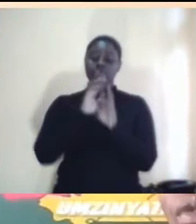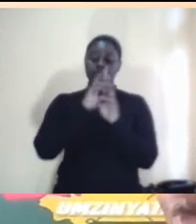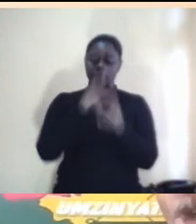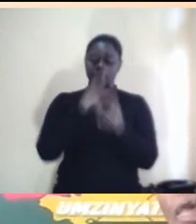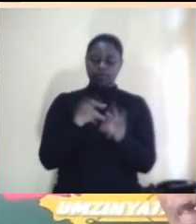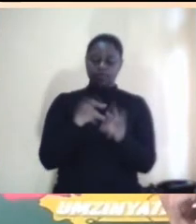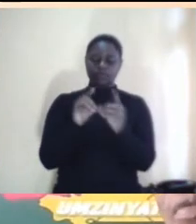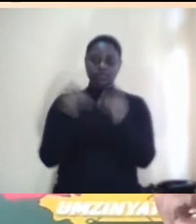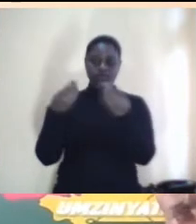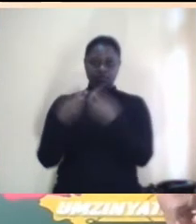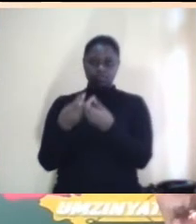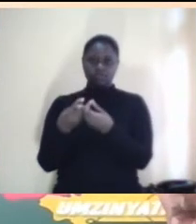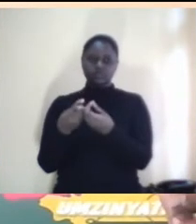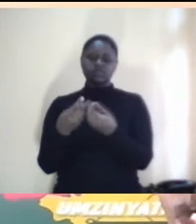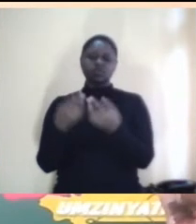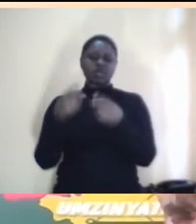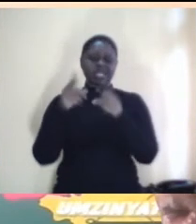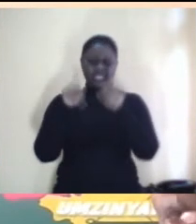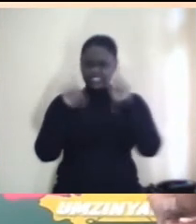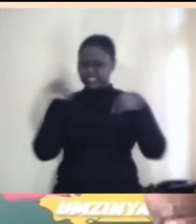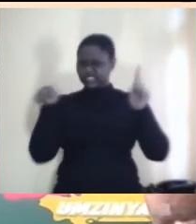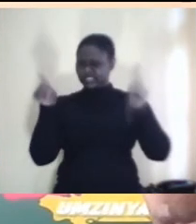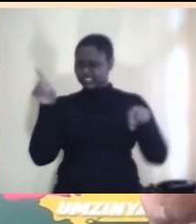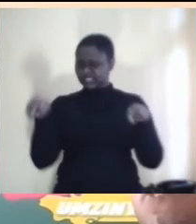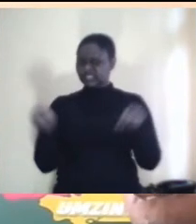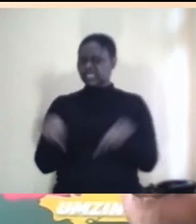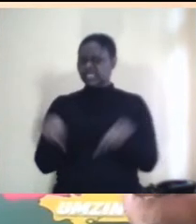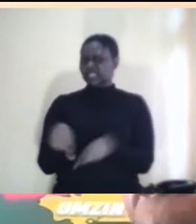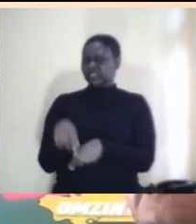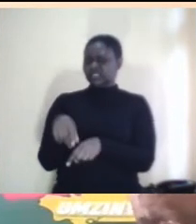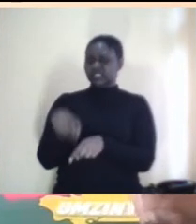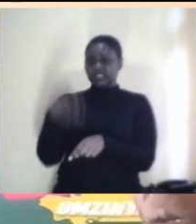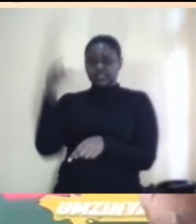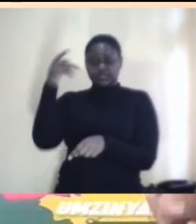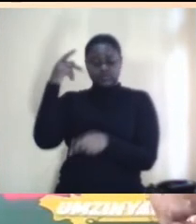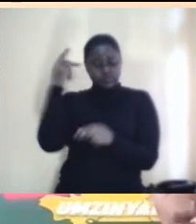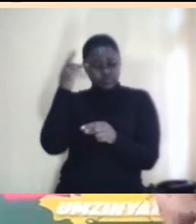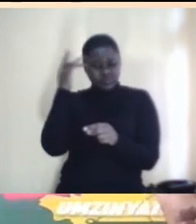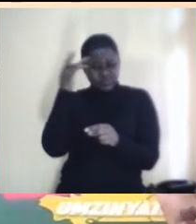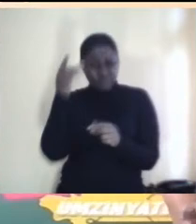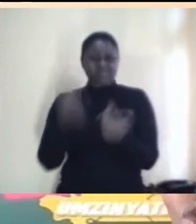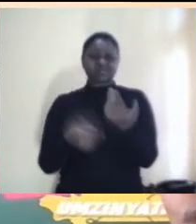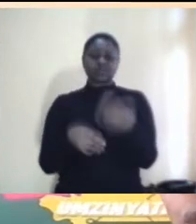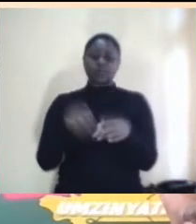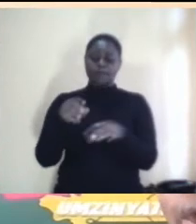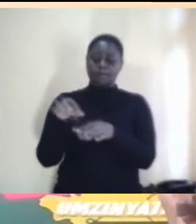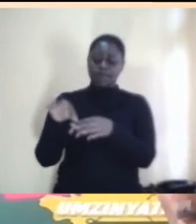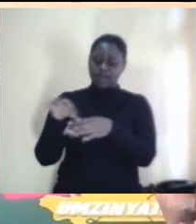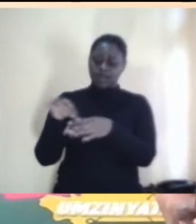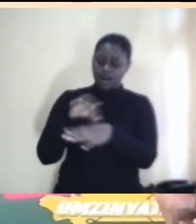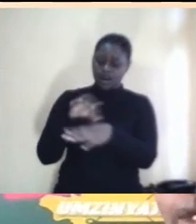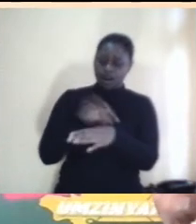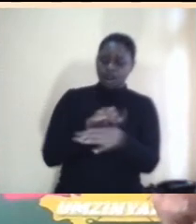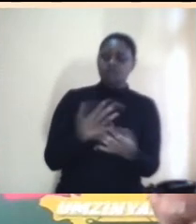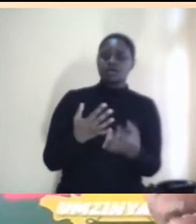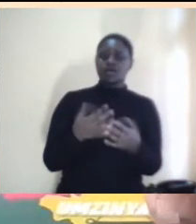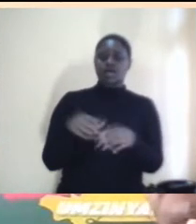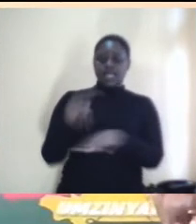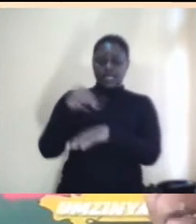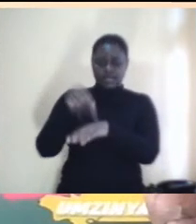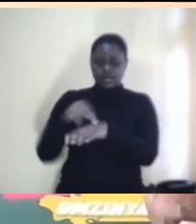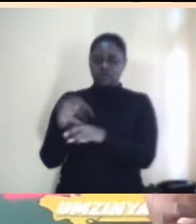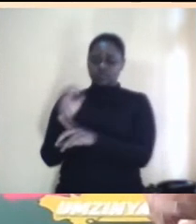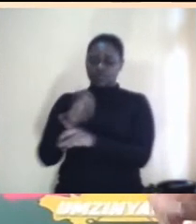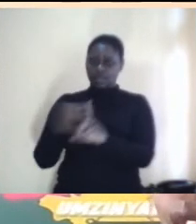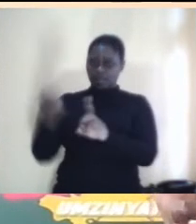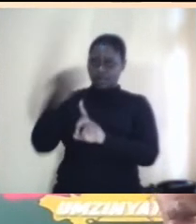the drive to revive indigenous knowledge through the propagation of plants that grows in our natural environment